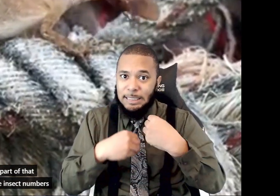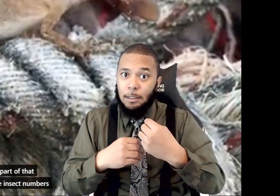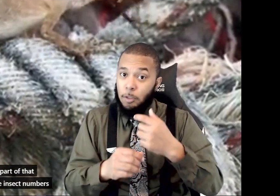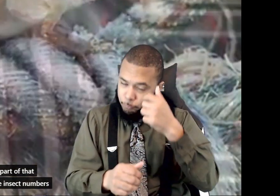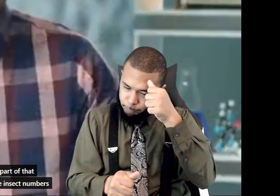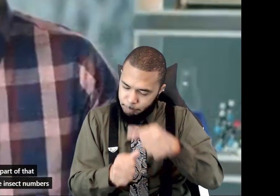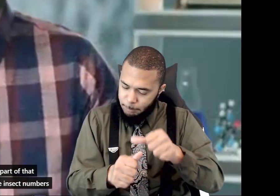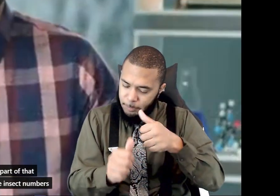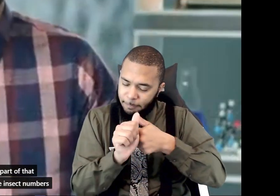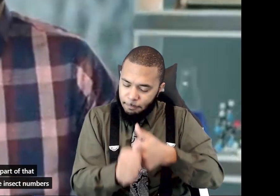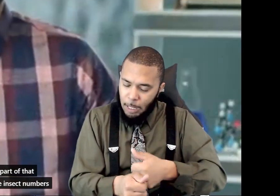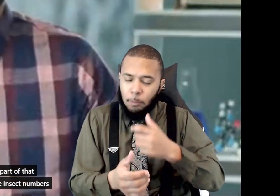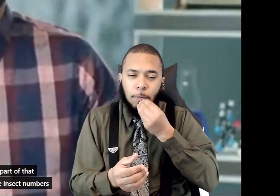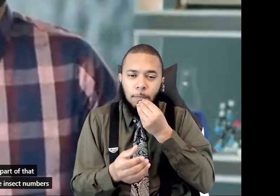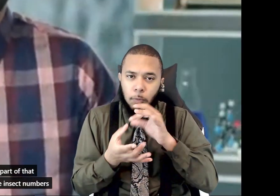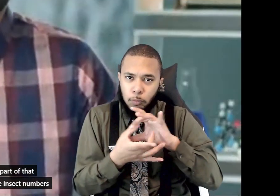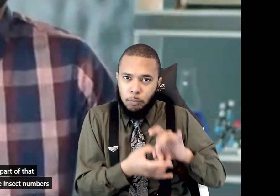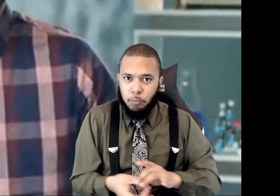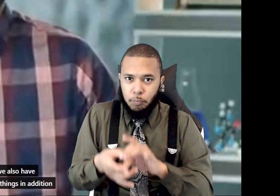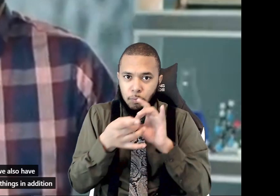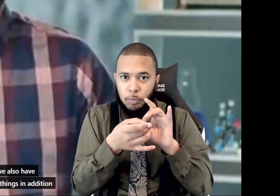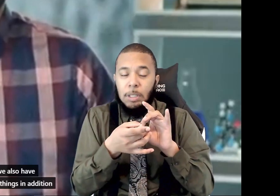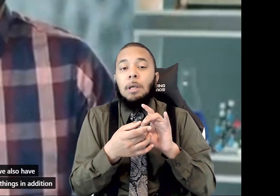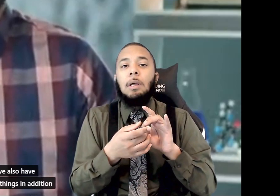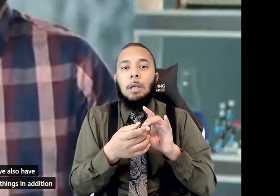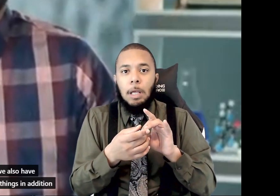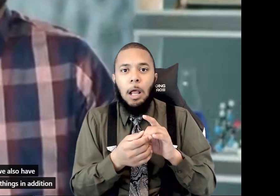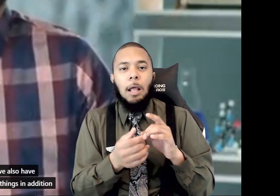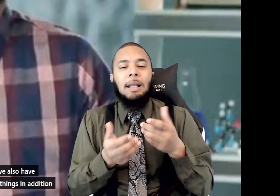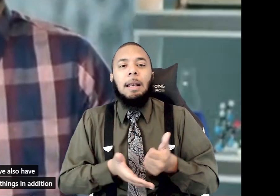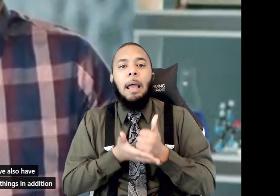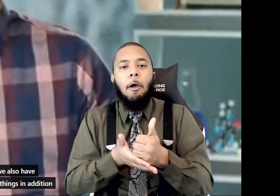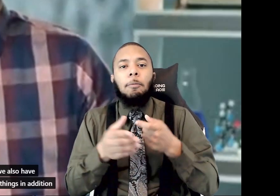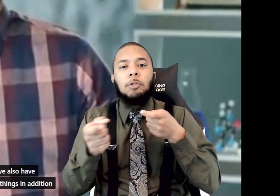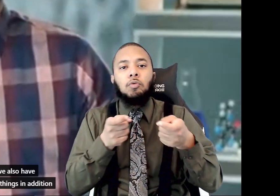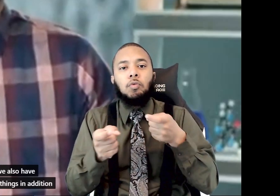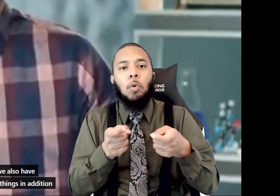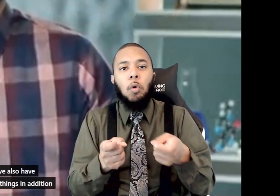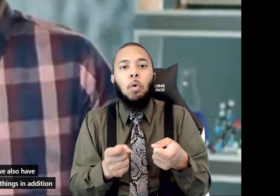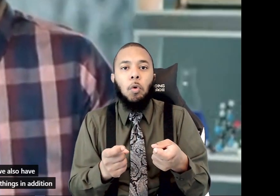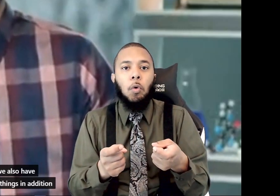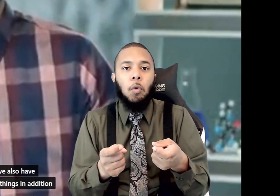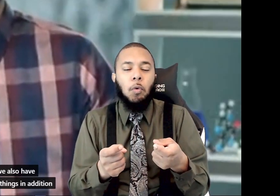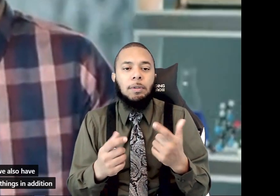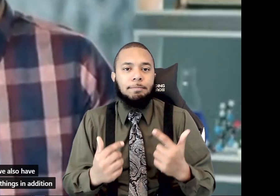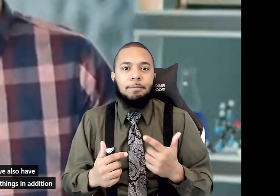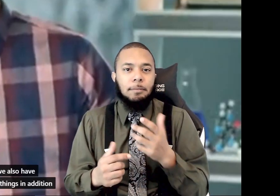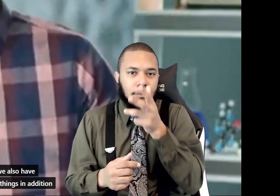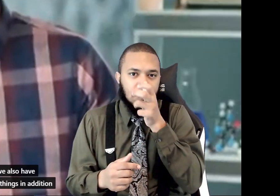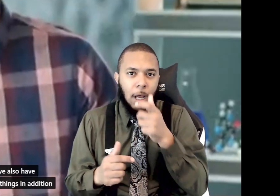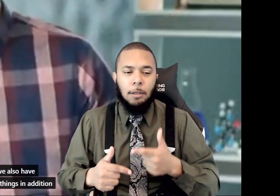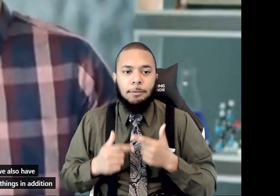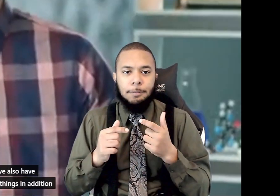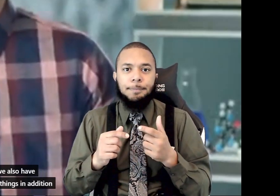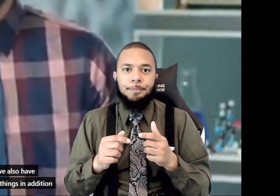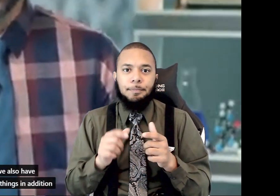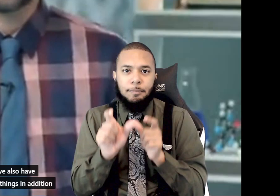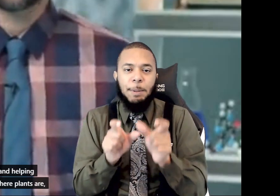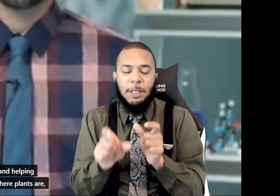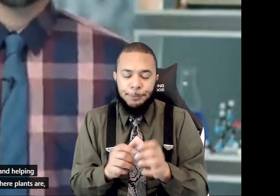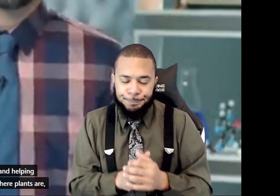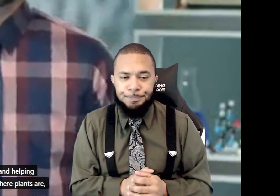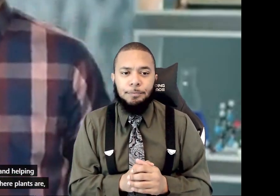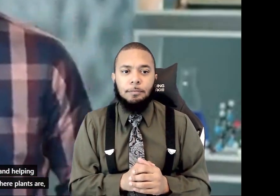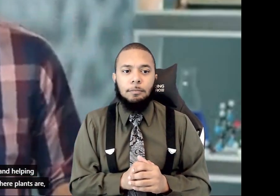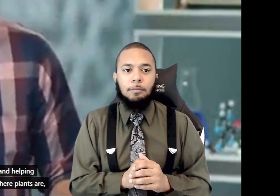chain to keep those insect numbers in check. And then we also have, plants doing a number of things in addition